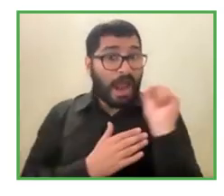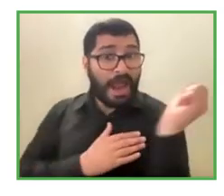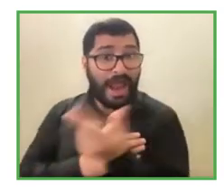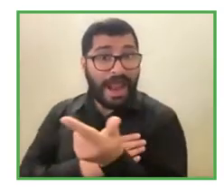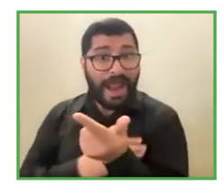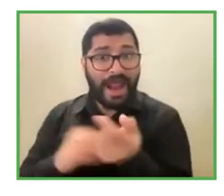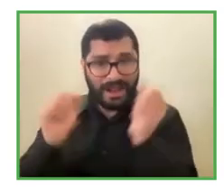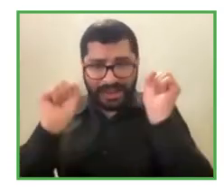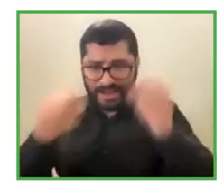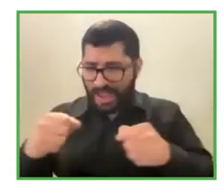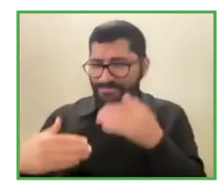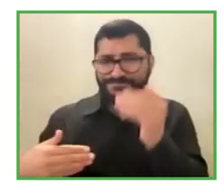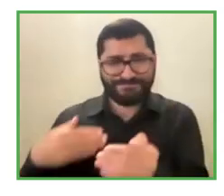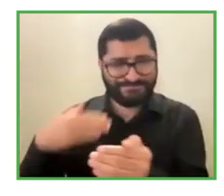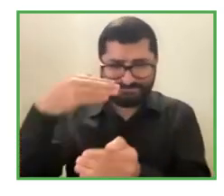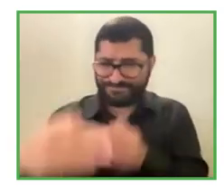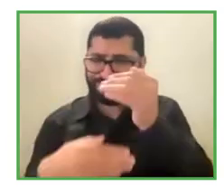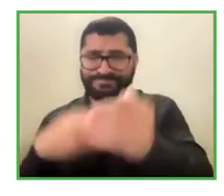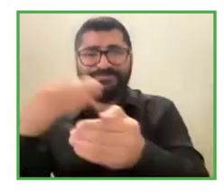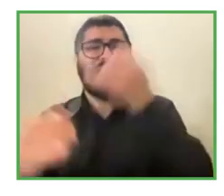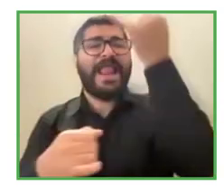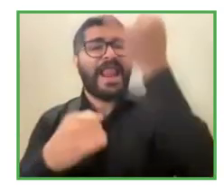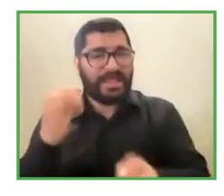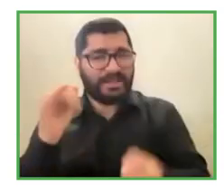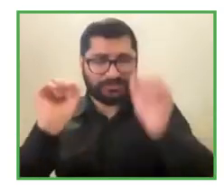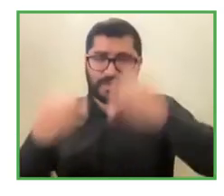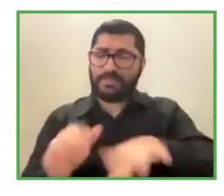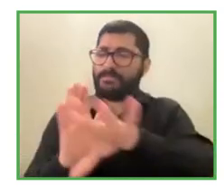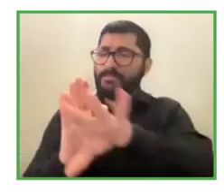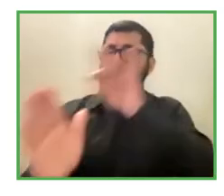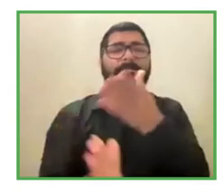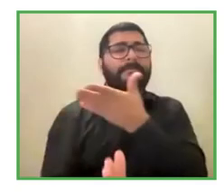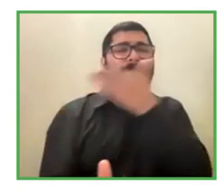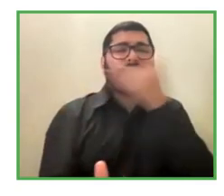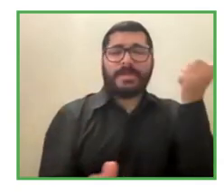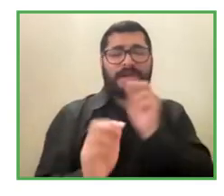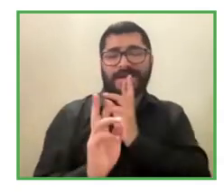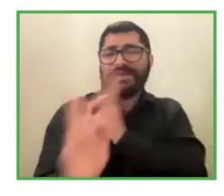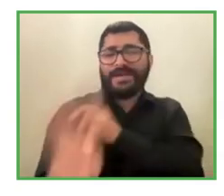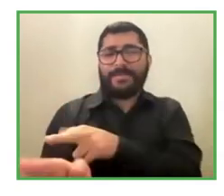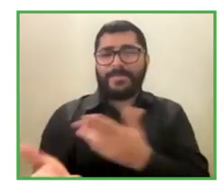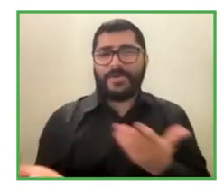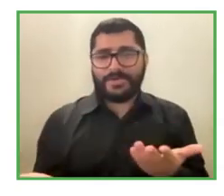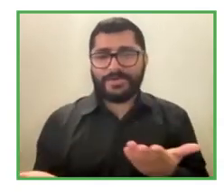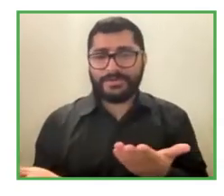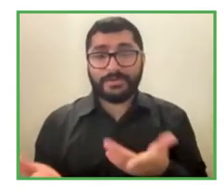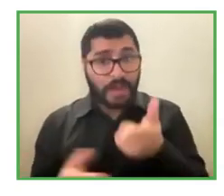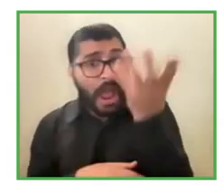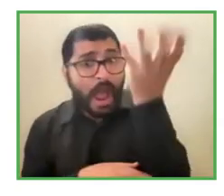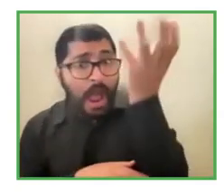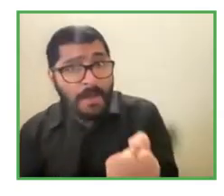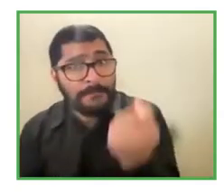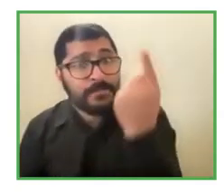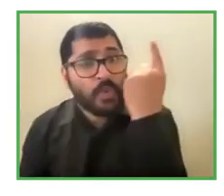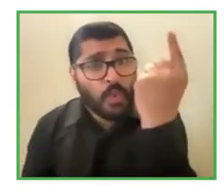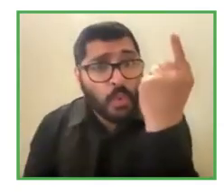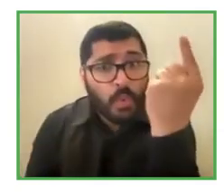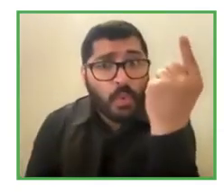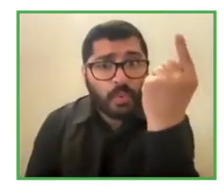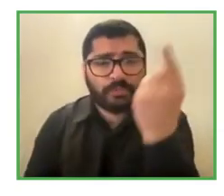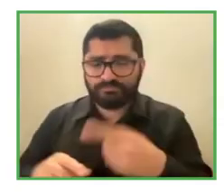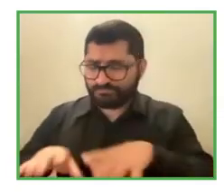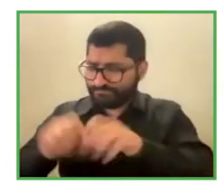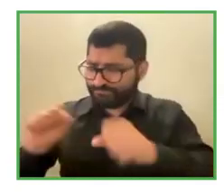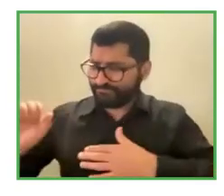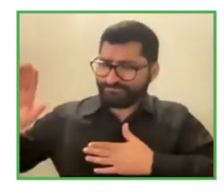we understand that all of the process is to have the best results. And that there is